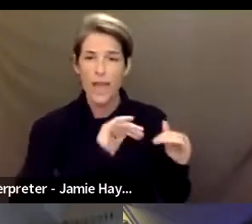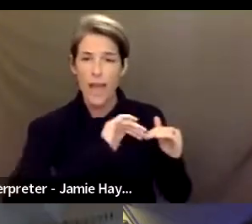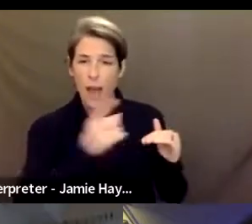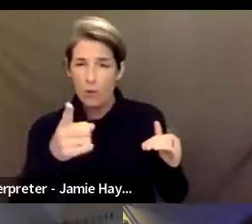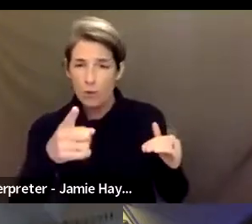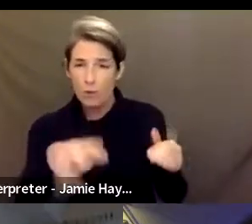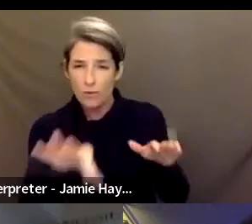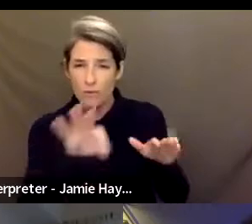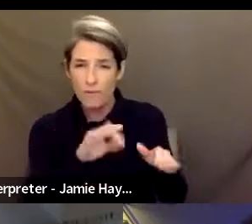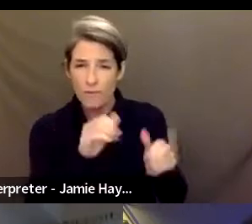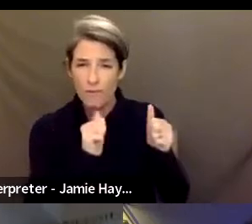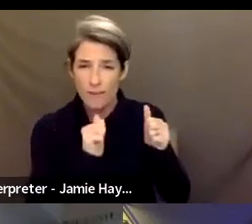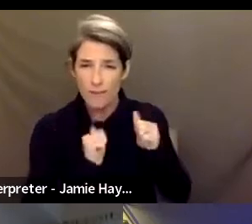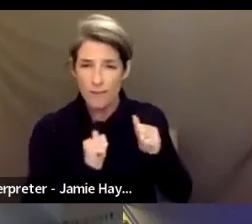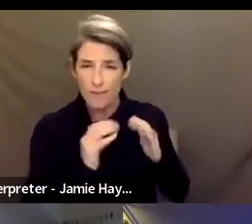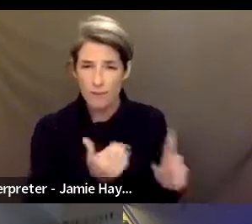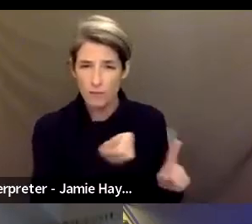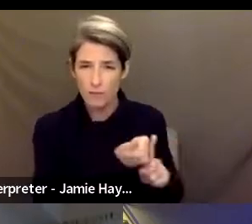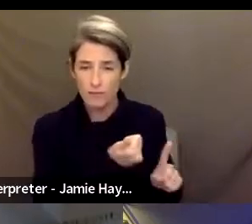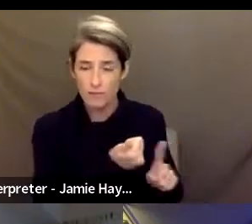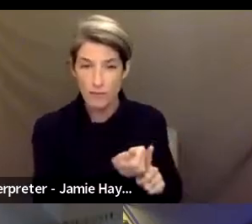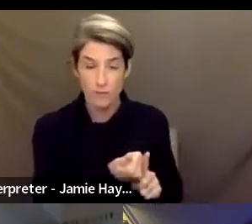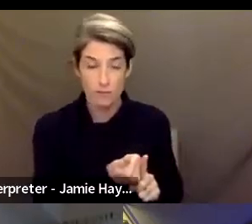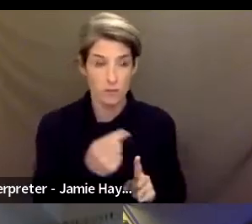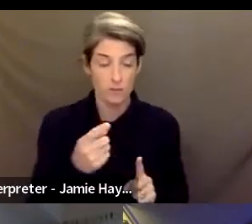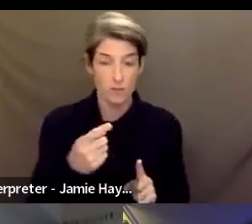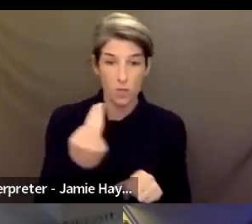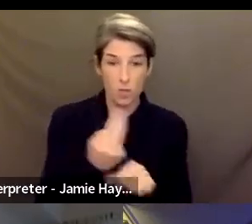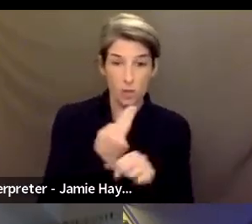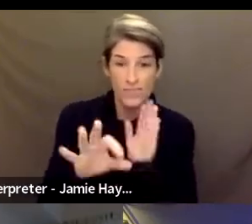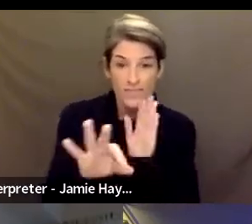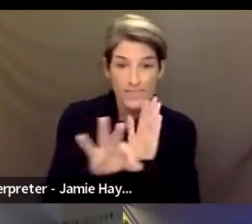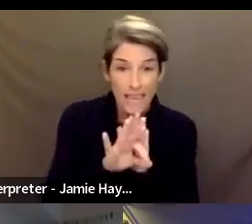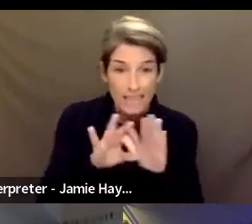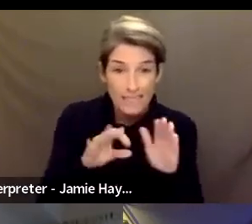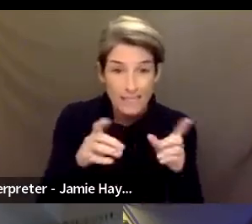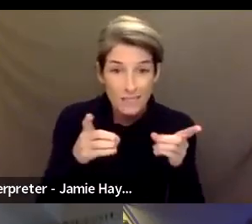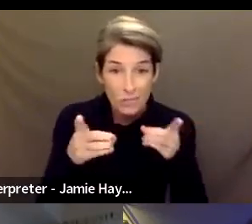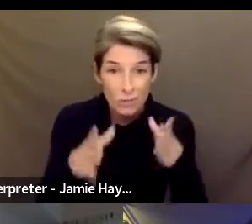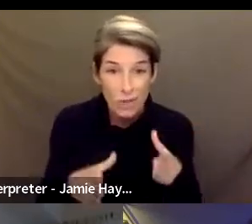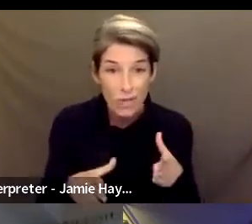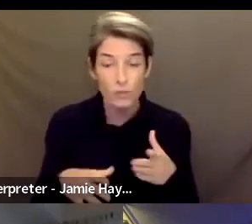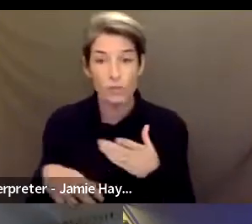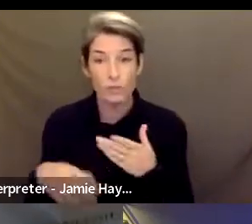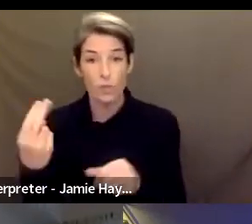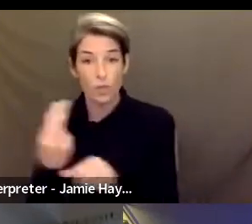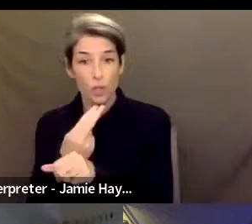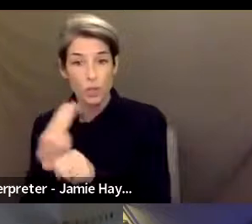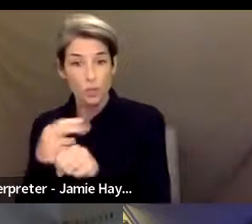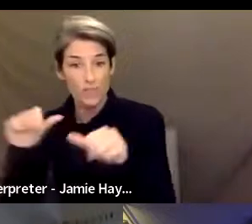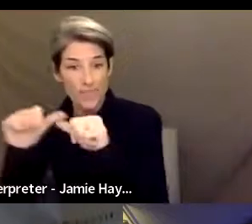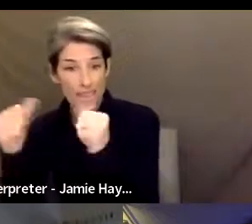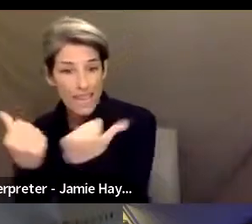going to put in the work and send random emails to people saying, I'm casting this, can you help me? Can